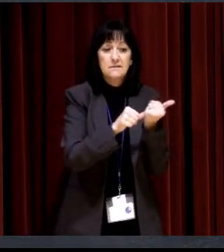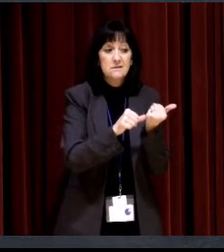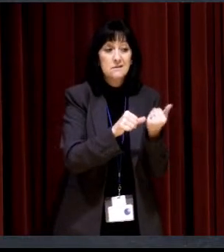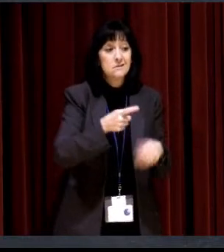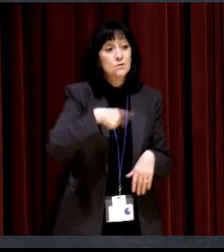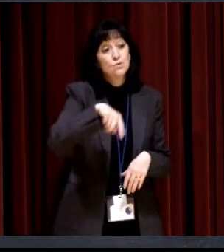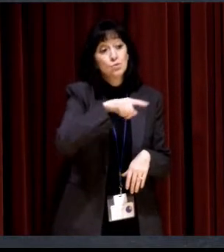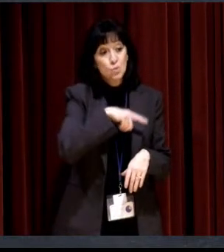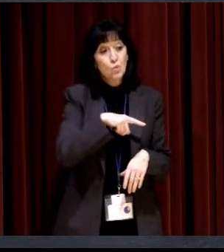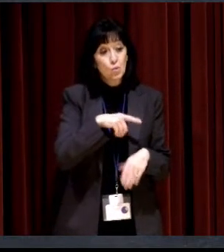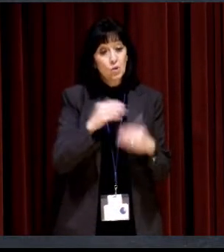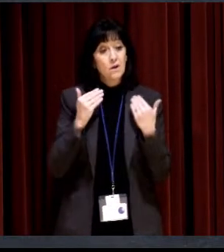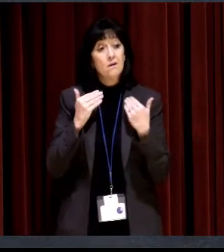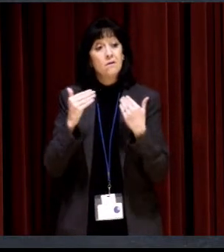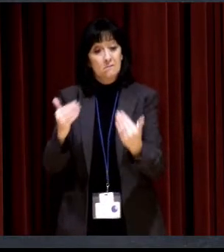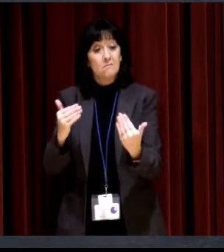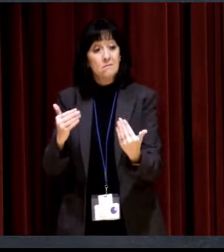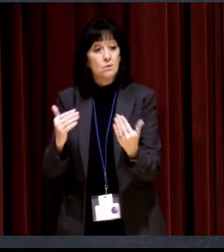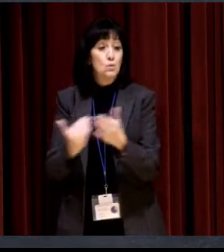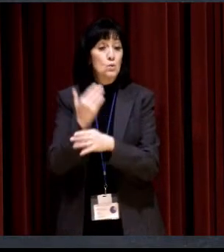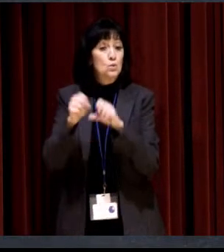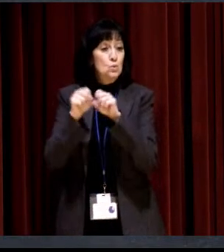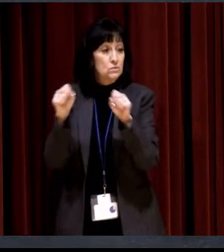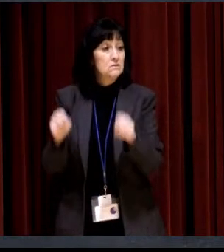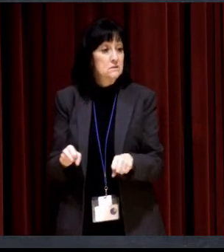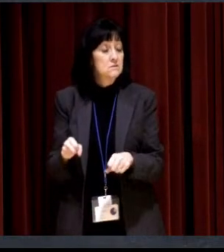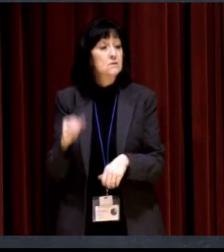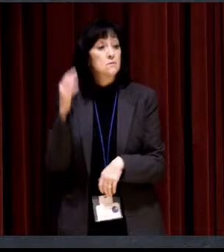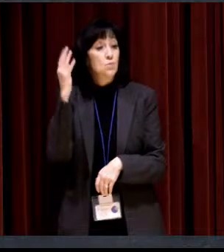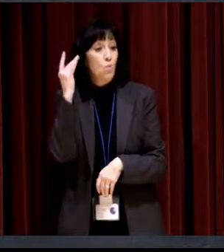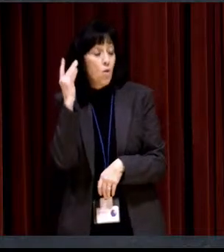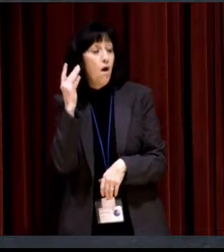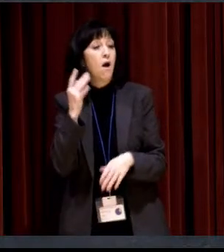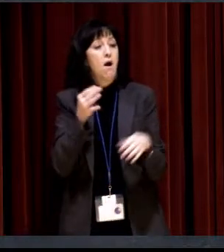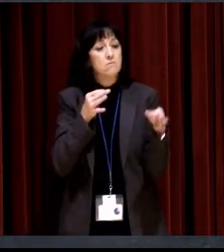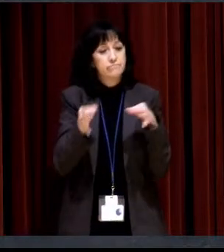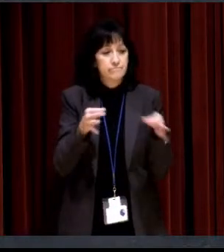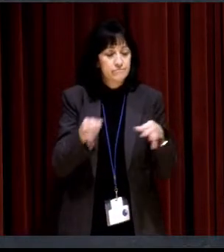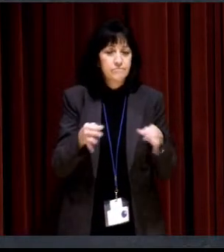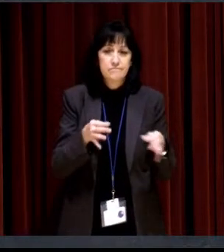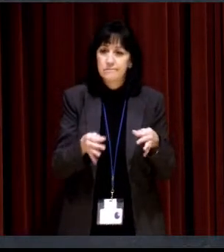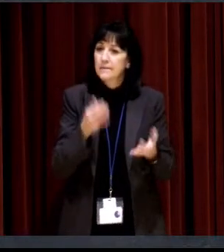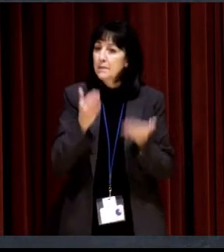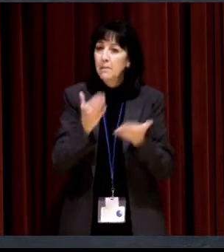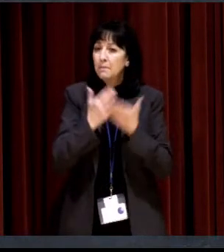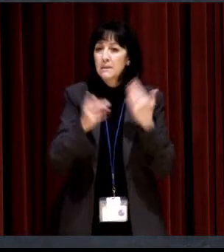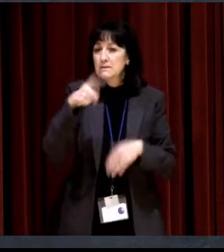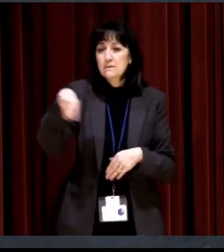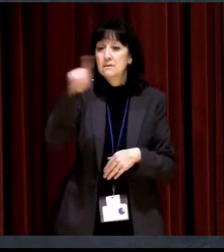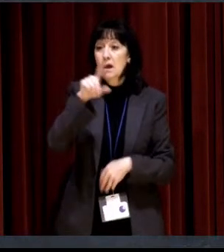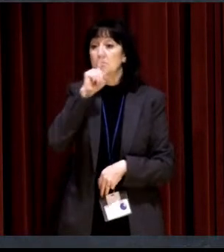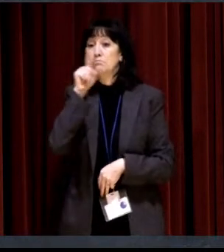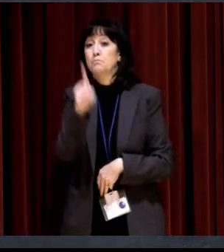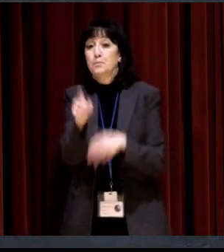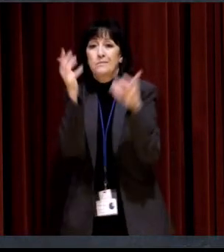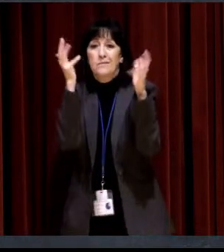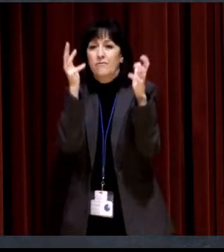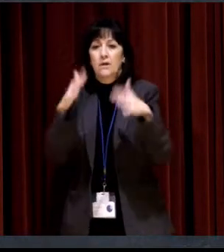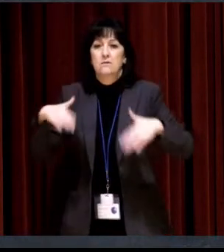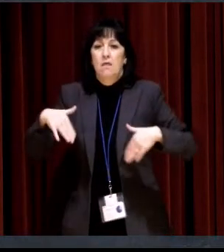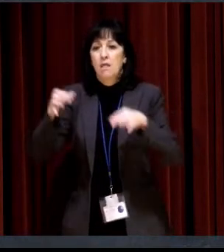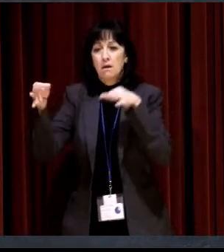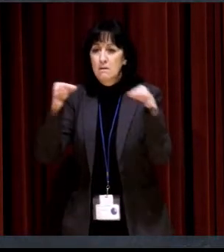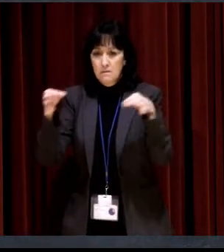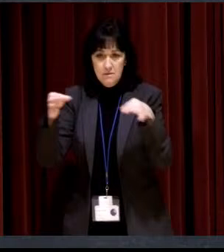know that we have a system in place to do that. What I do know is there's not a long line of people trying to get those jobs either. So we've got to do a better